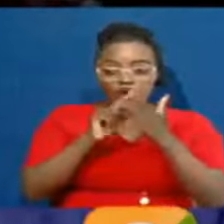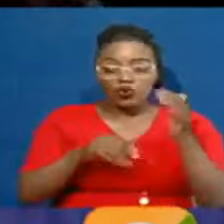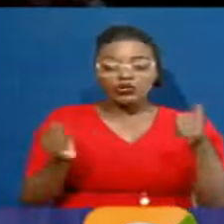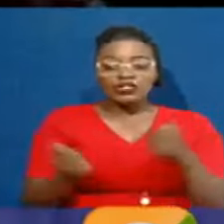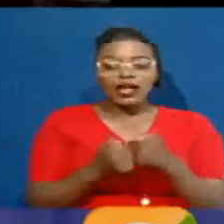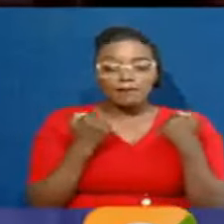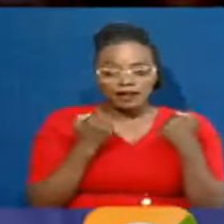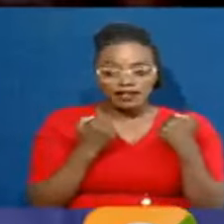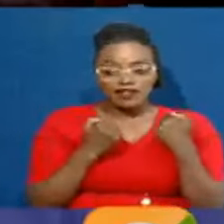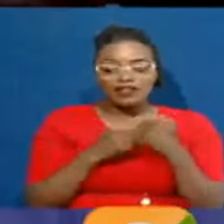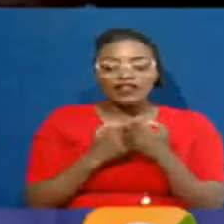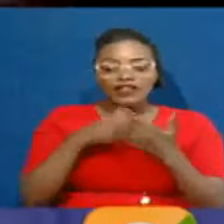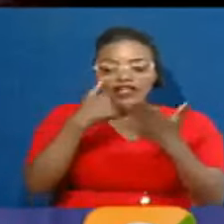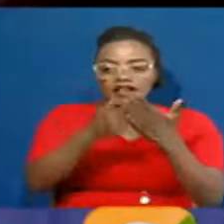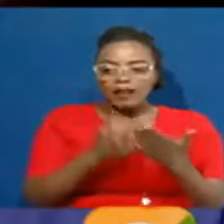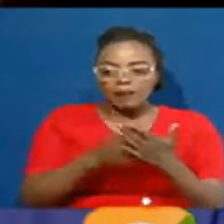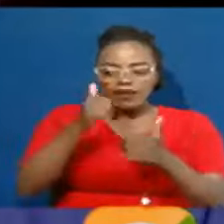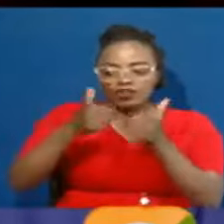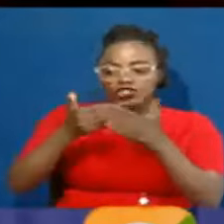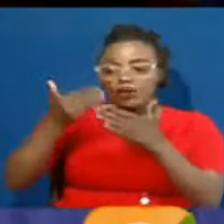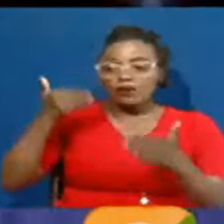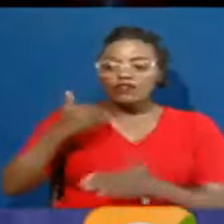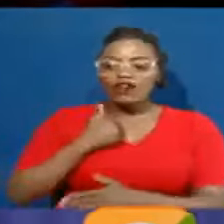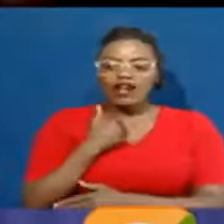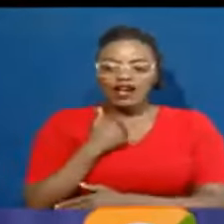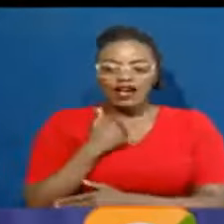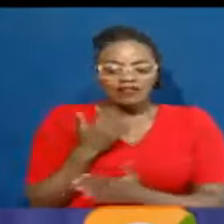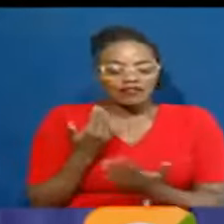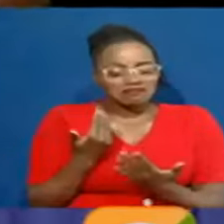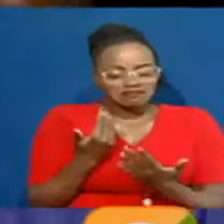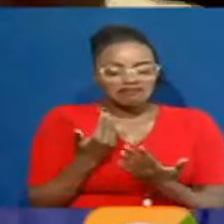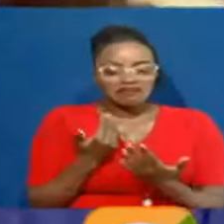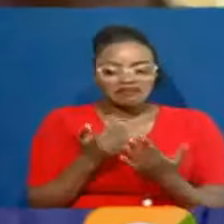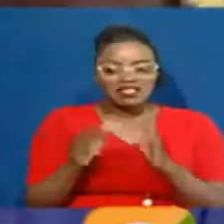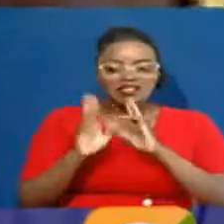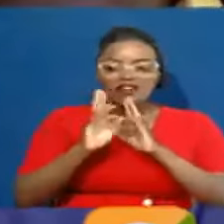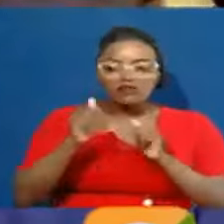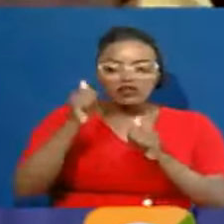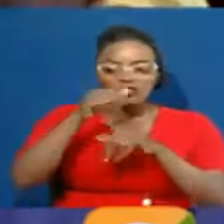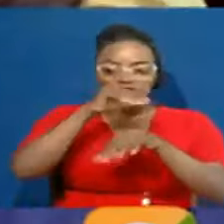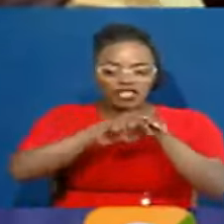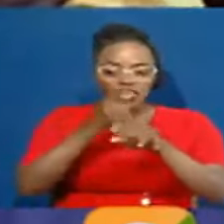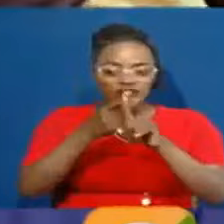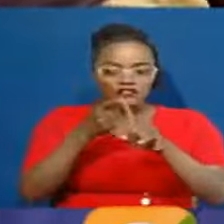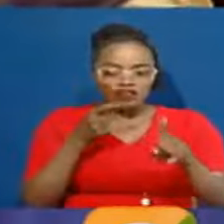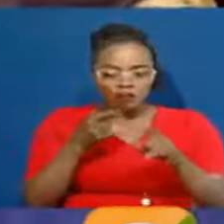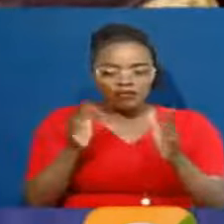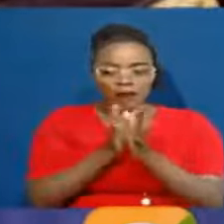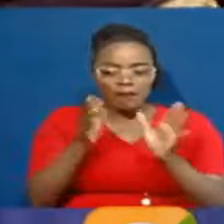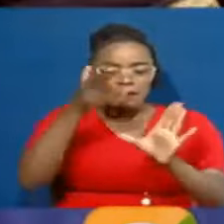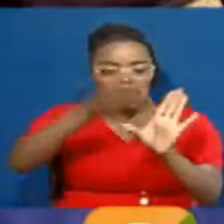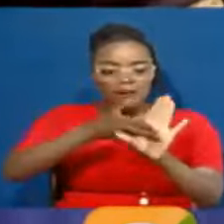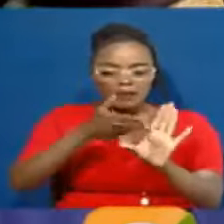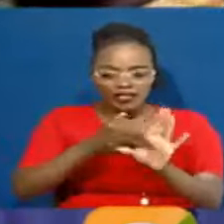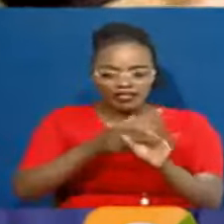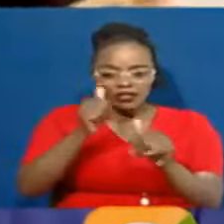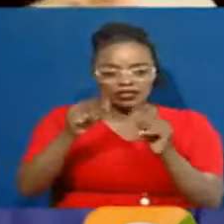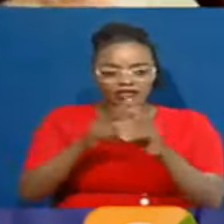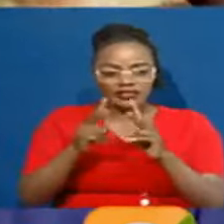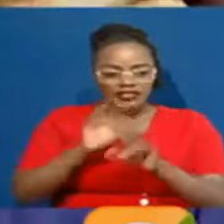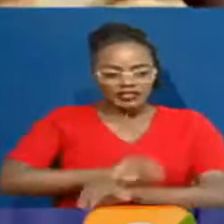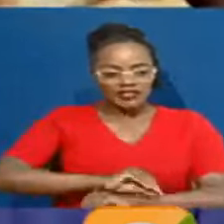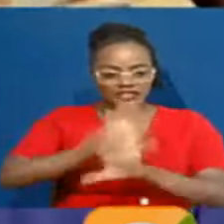on over the debate that we had. And the report that we got from the public participation, that was very